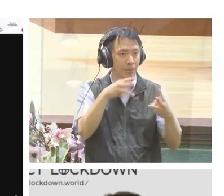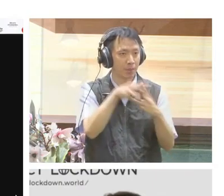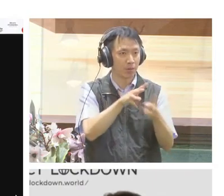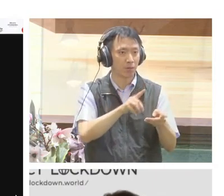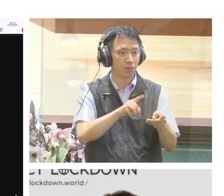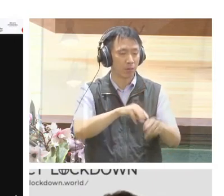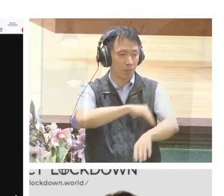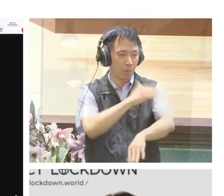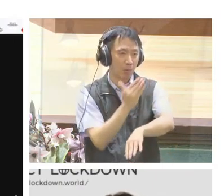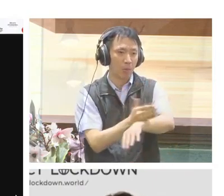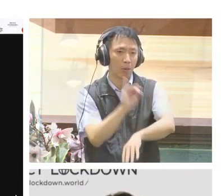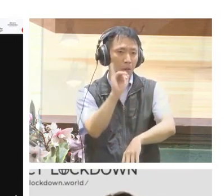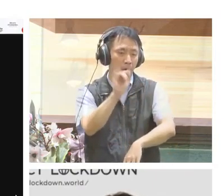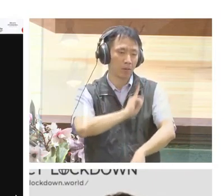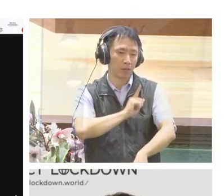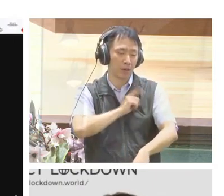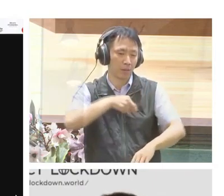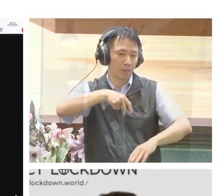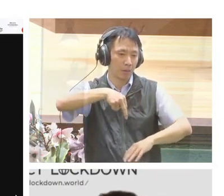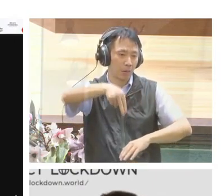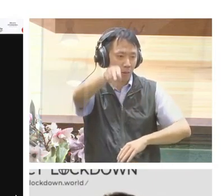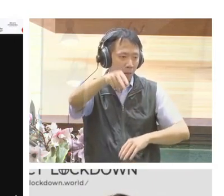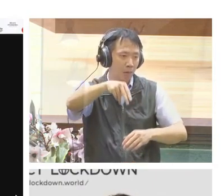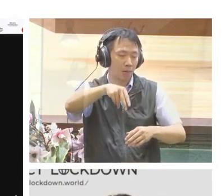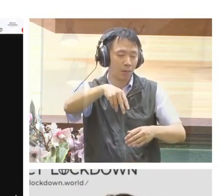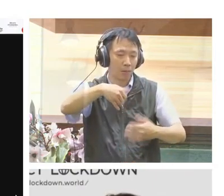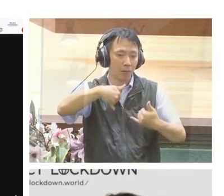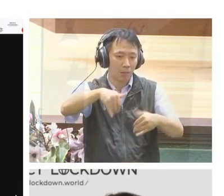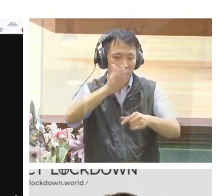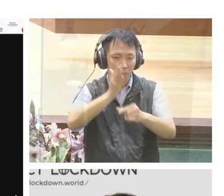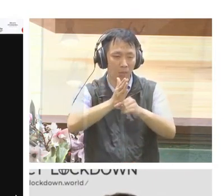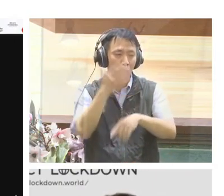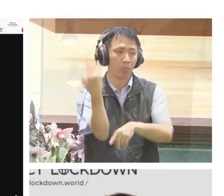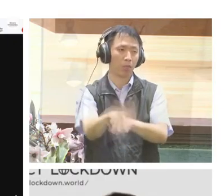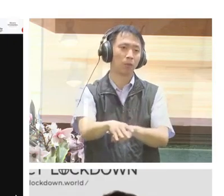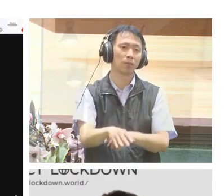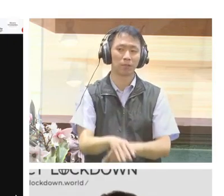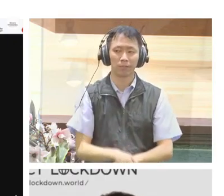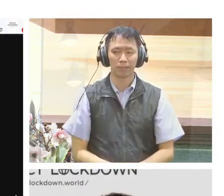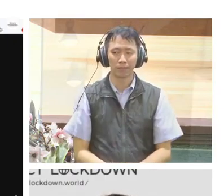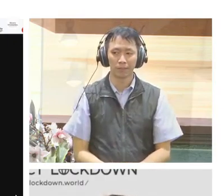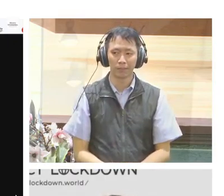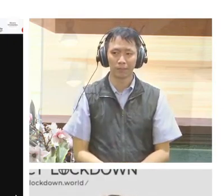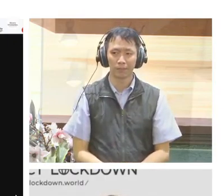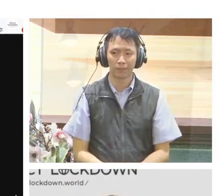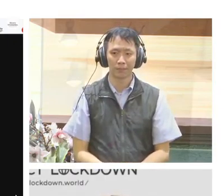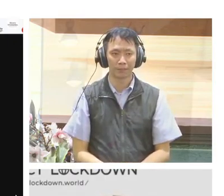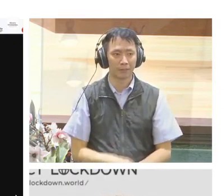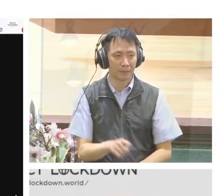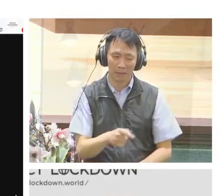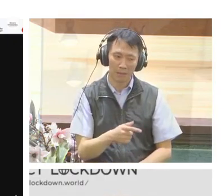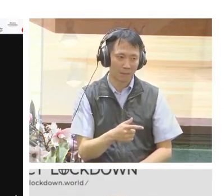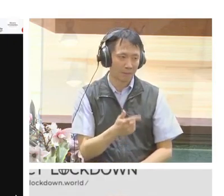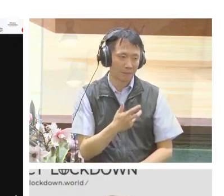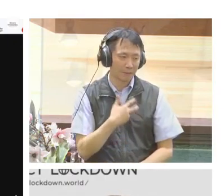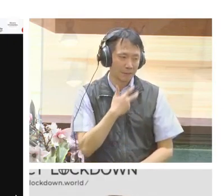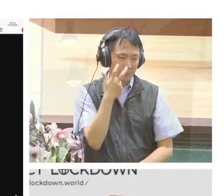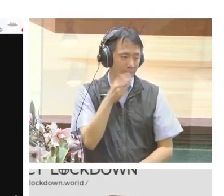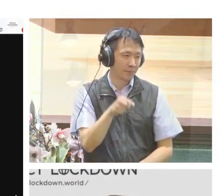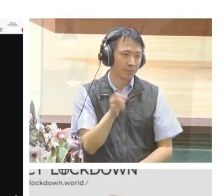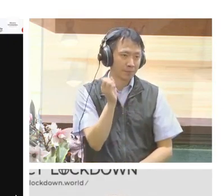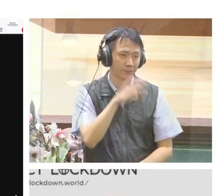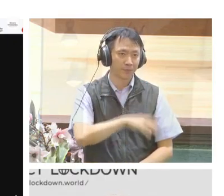from your local police unit that allowed you to get to the hospital. That was a difficult thing to do, and it was time-consuming. The women